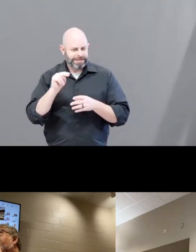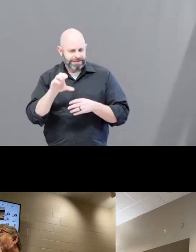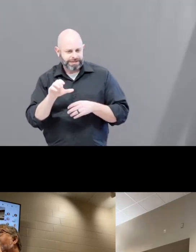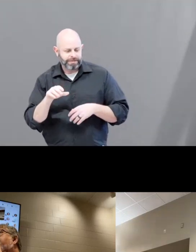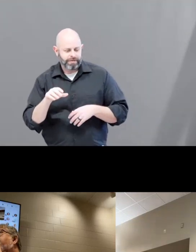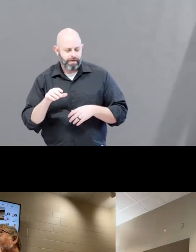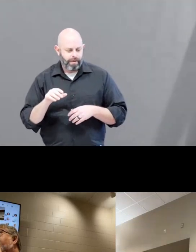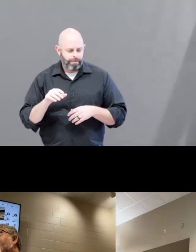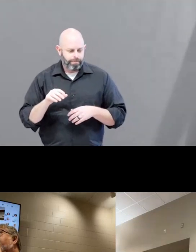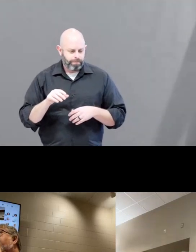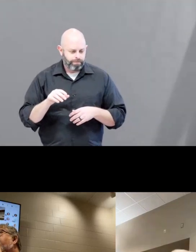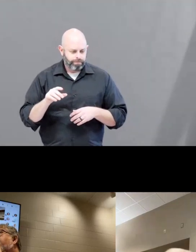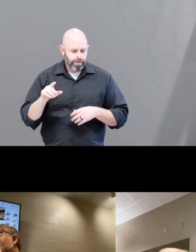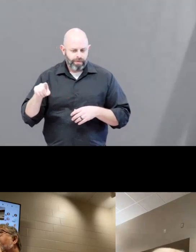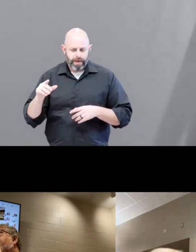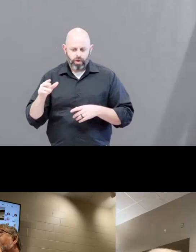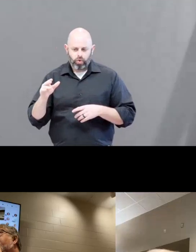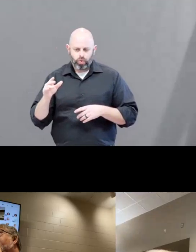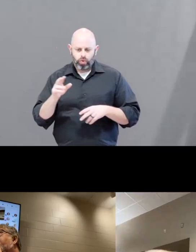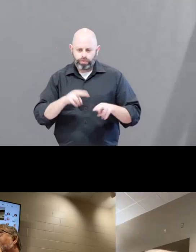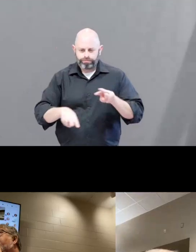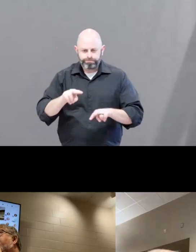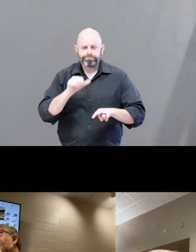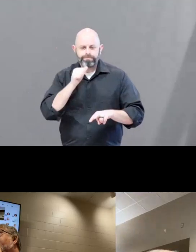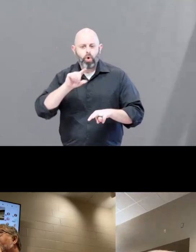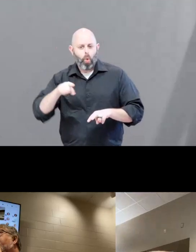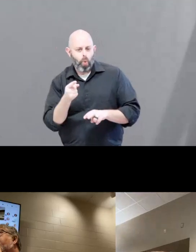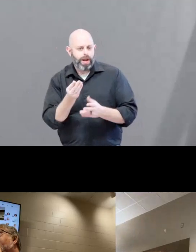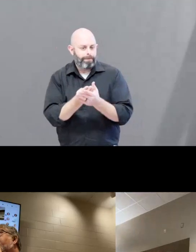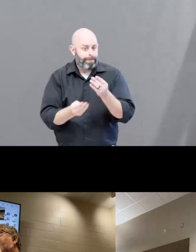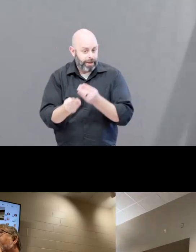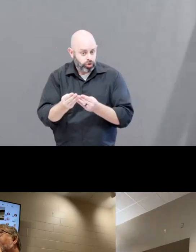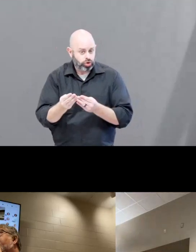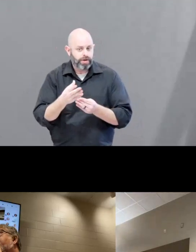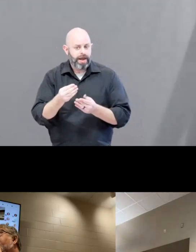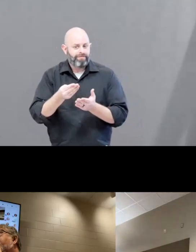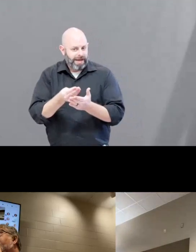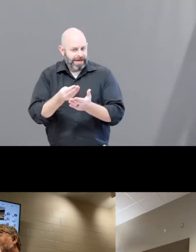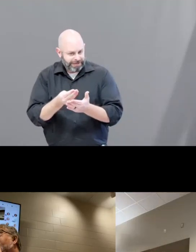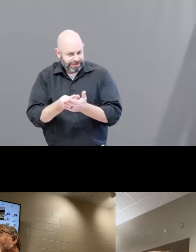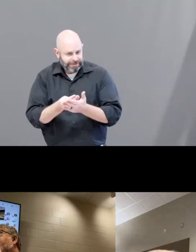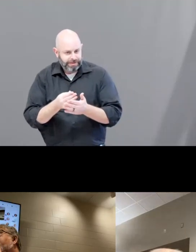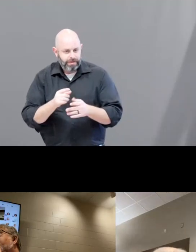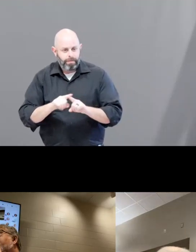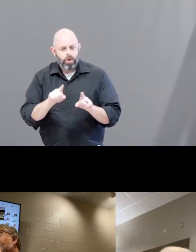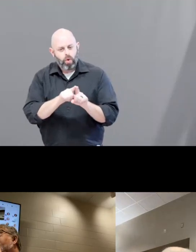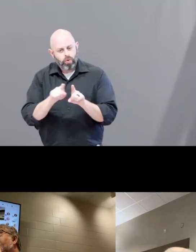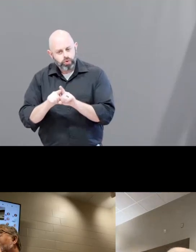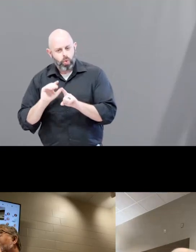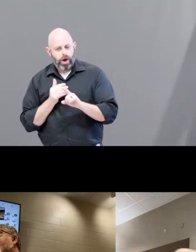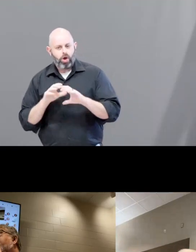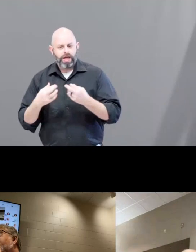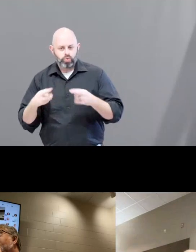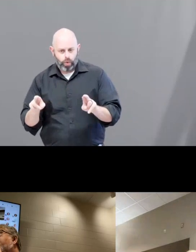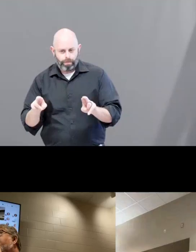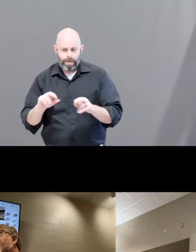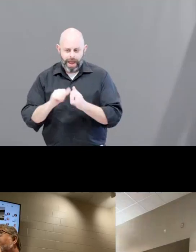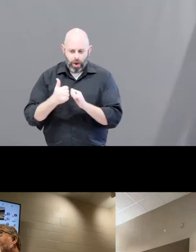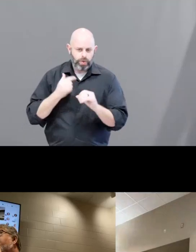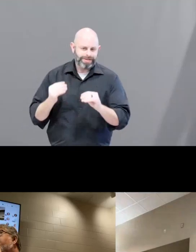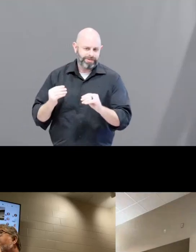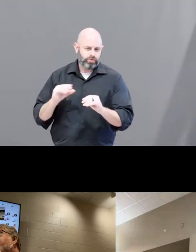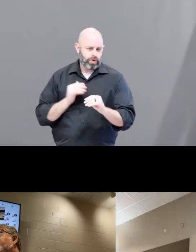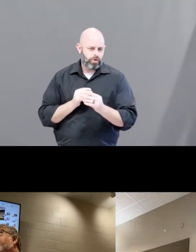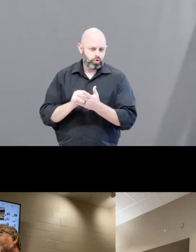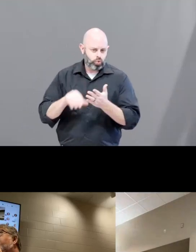really looking at not only our budgeting and our finances, but our classroom instruction